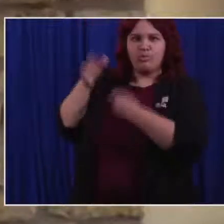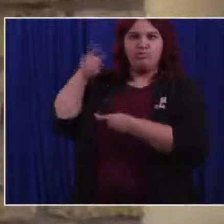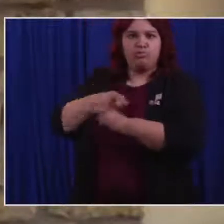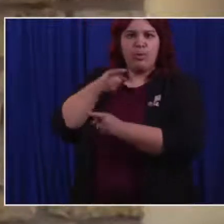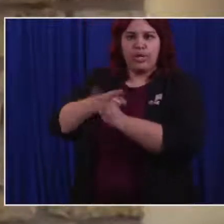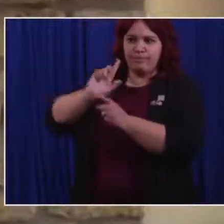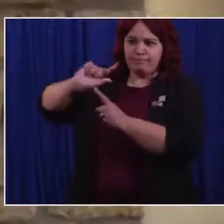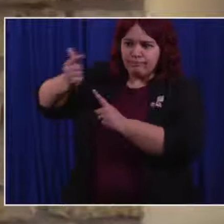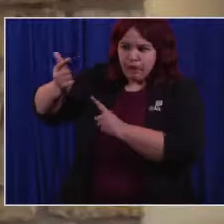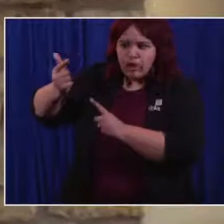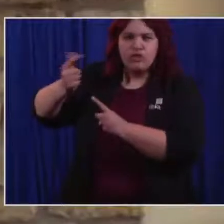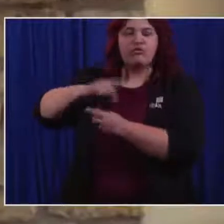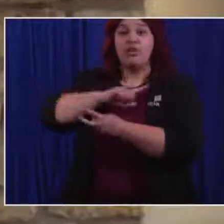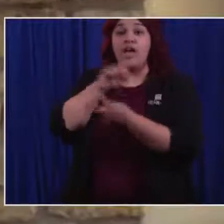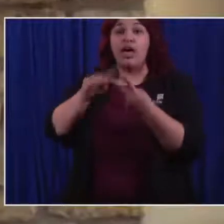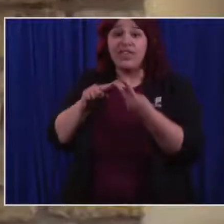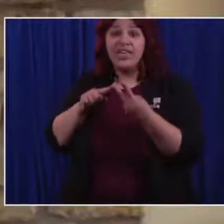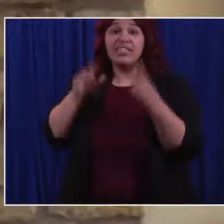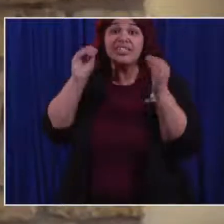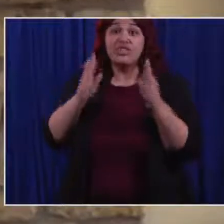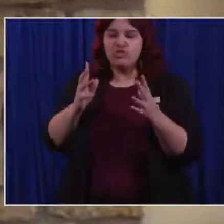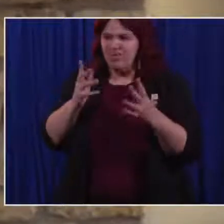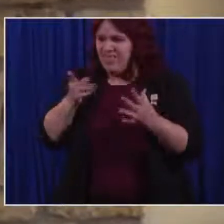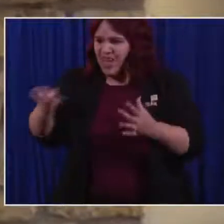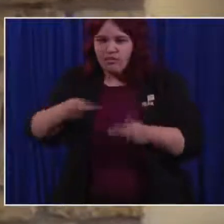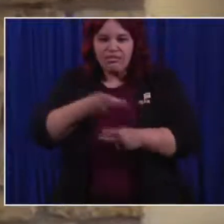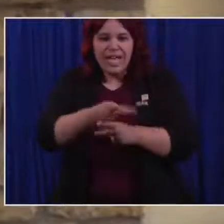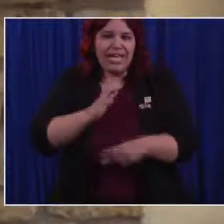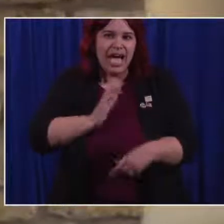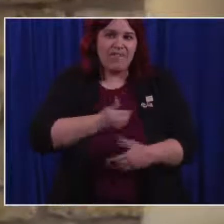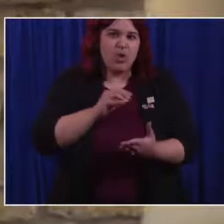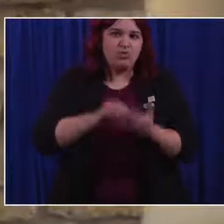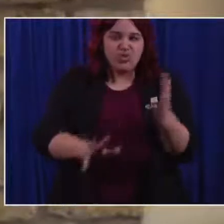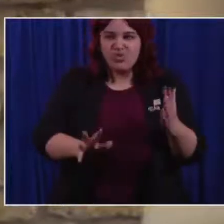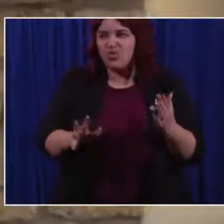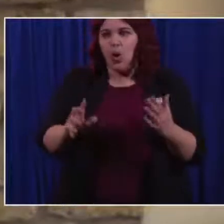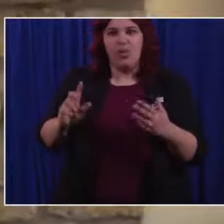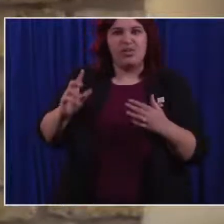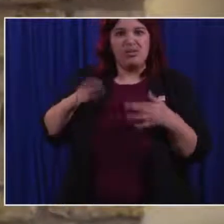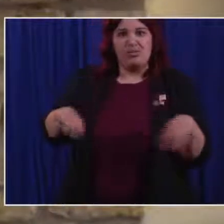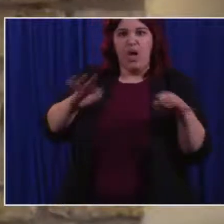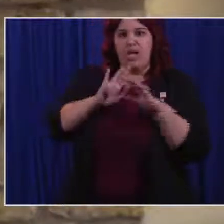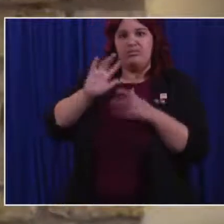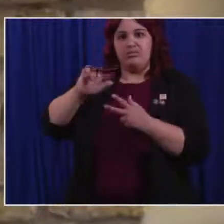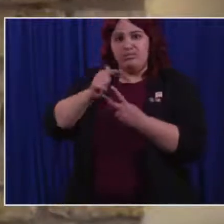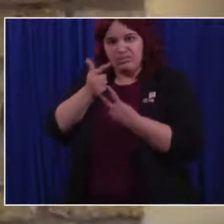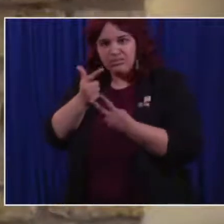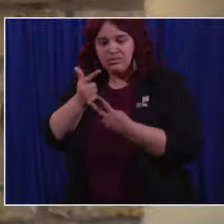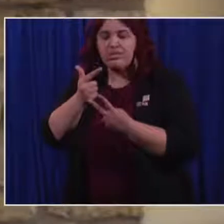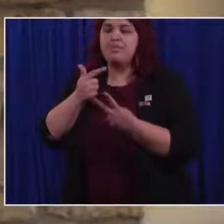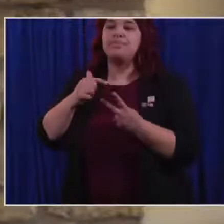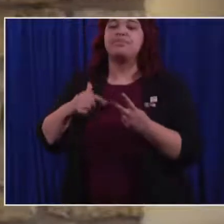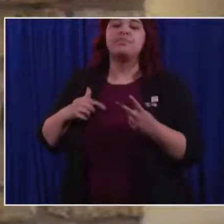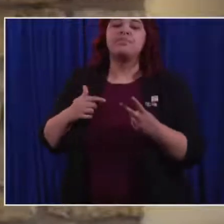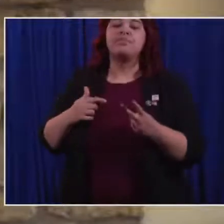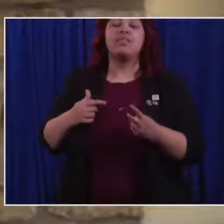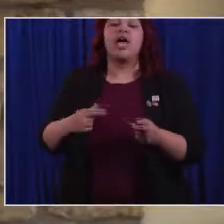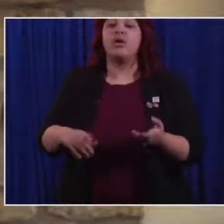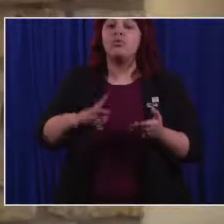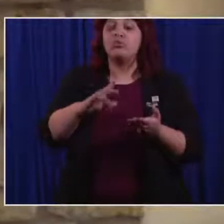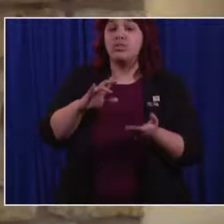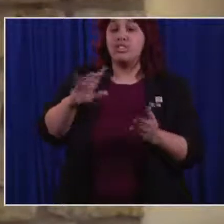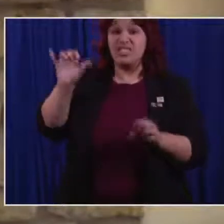school. We've gone and listened to the medical science, listened to the